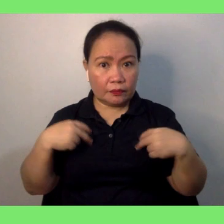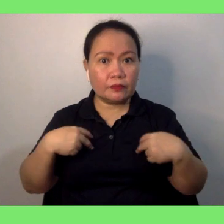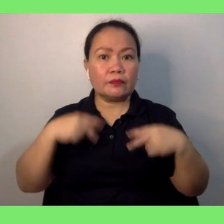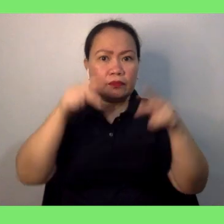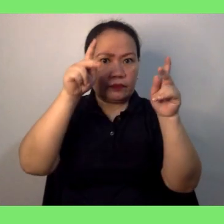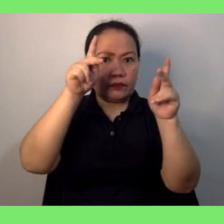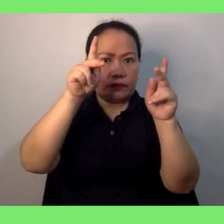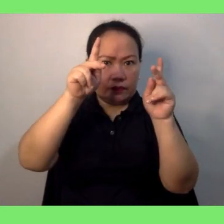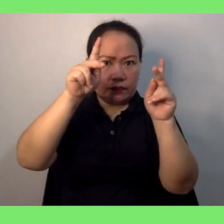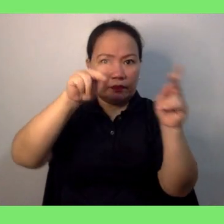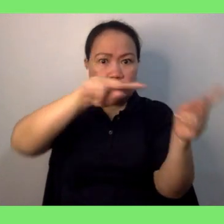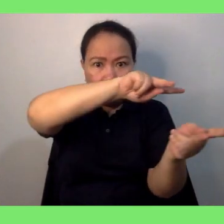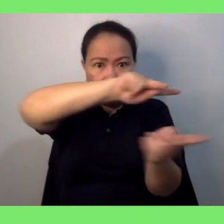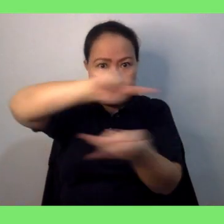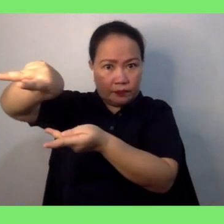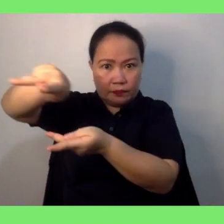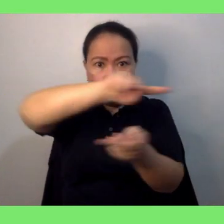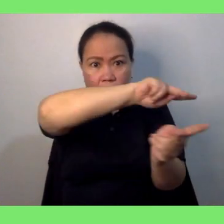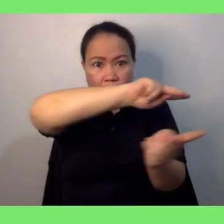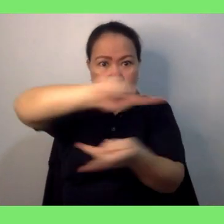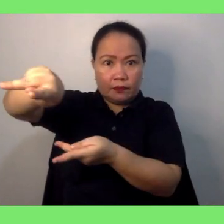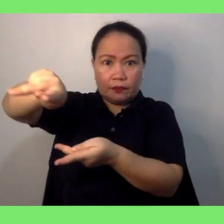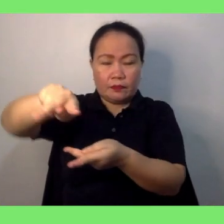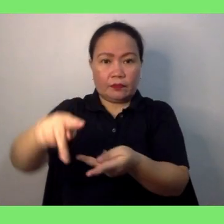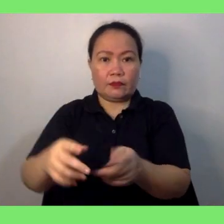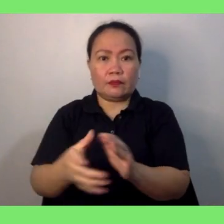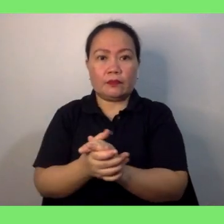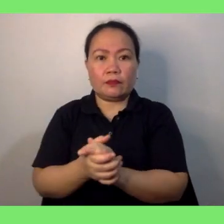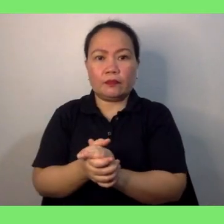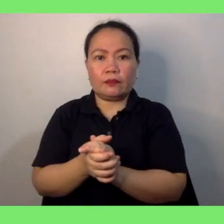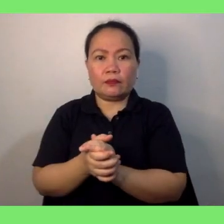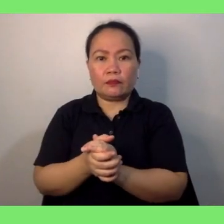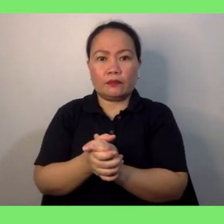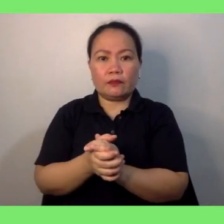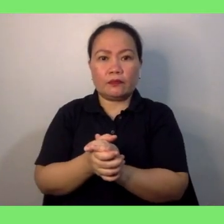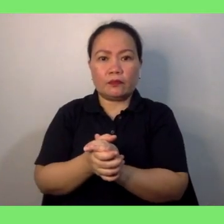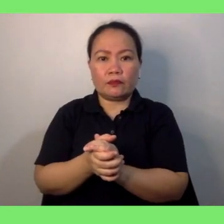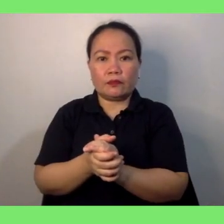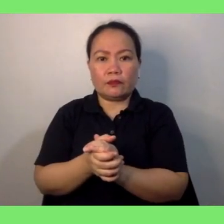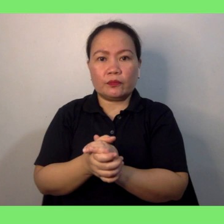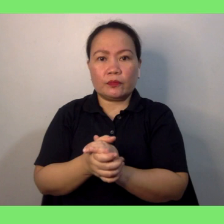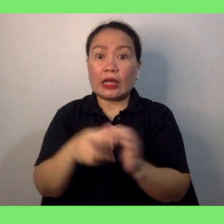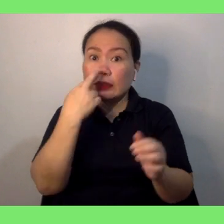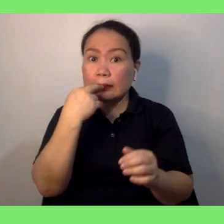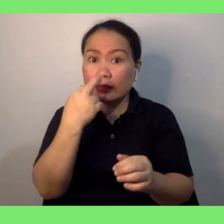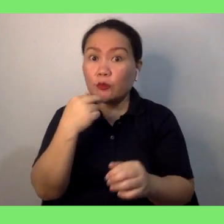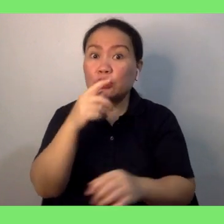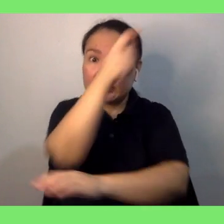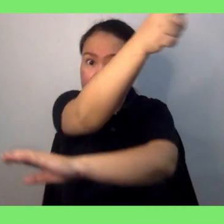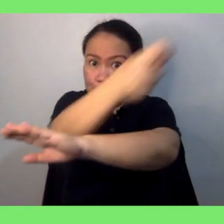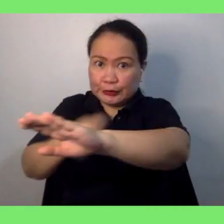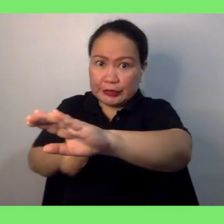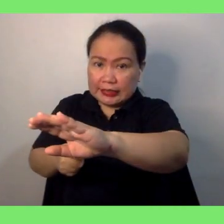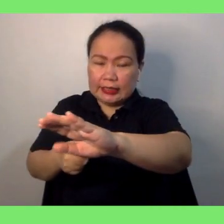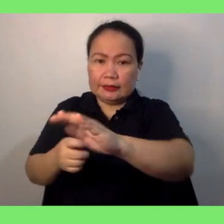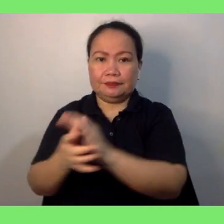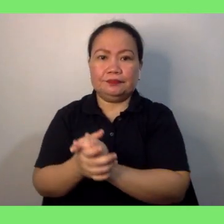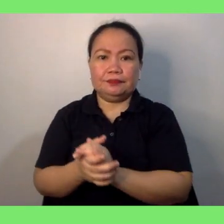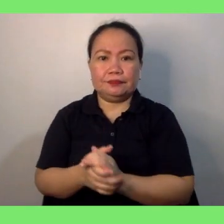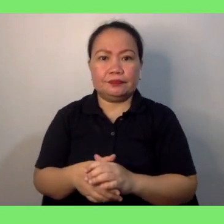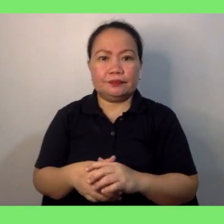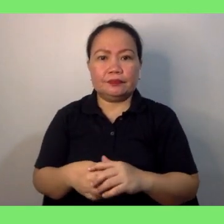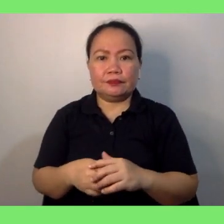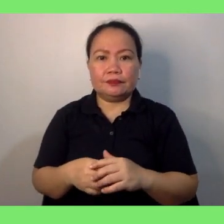the parallel line. So, kanina, dun sa previous figure natin, meron lang tayong two coplanar lines. Now, as you